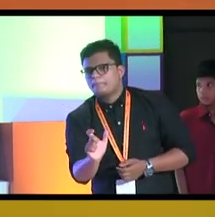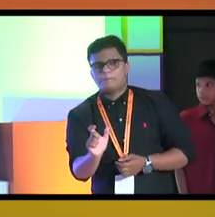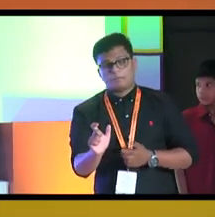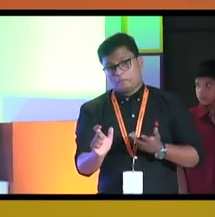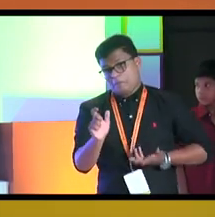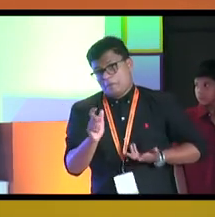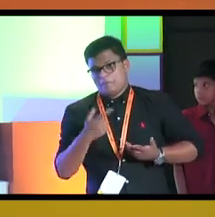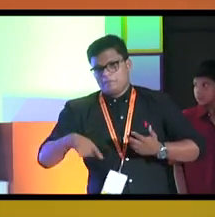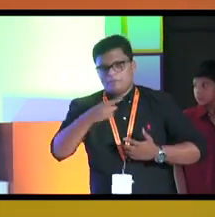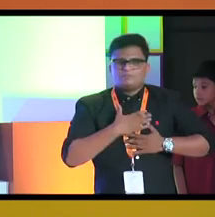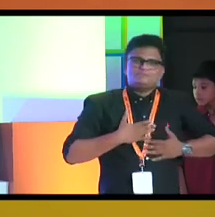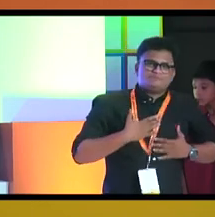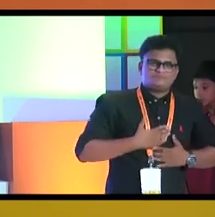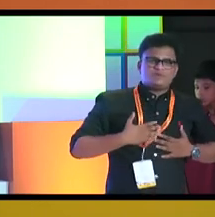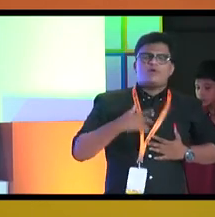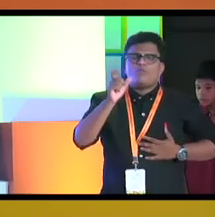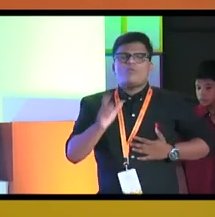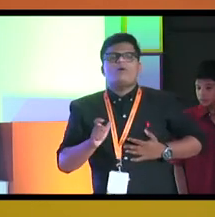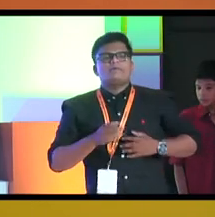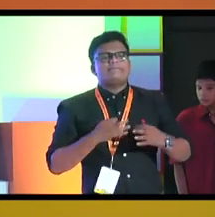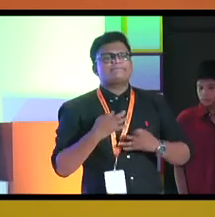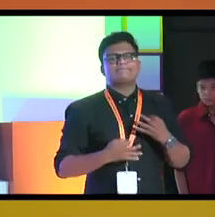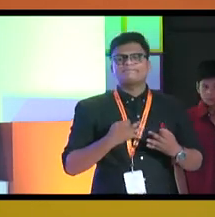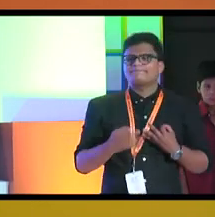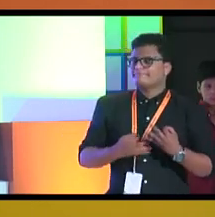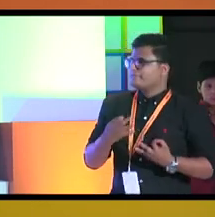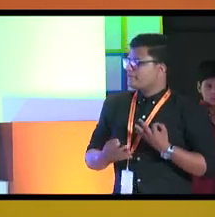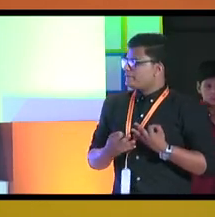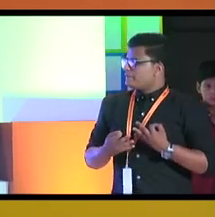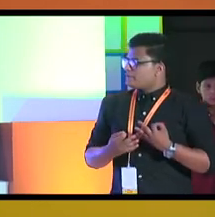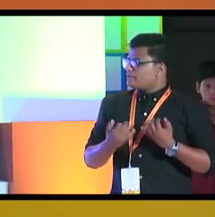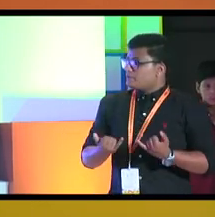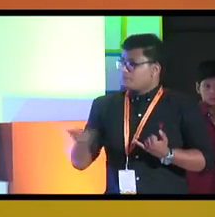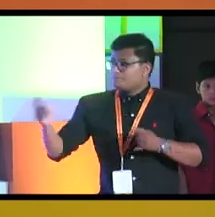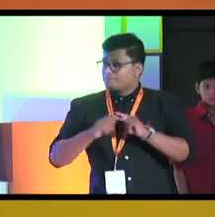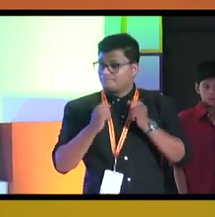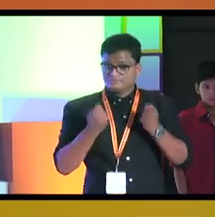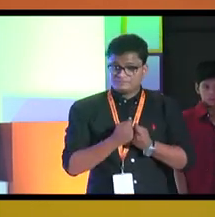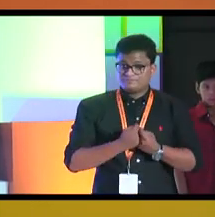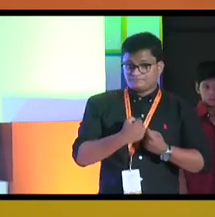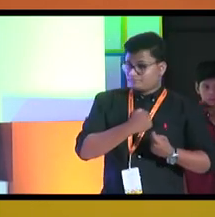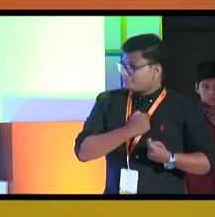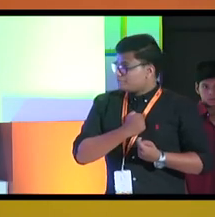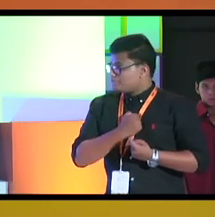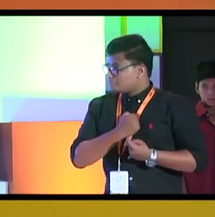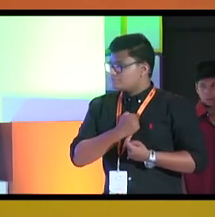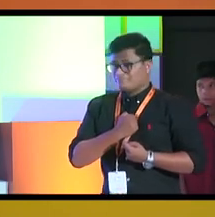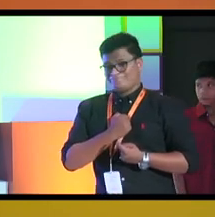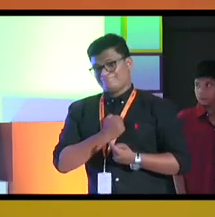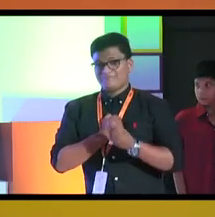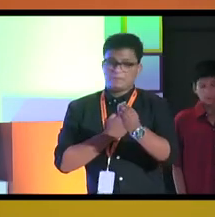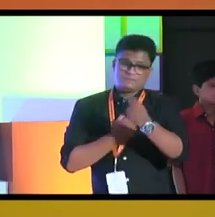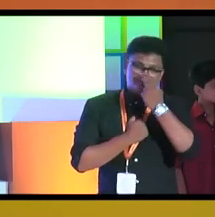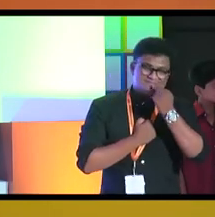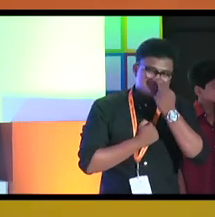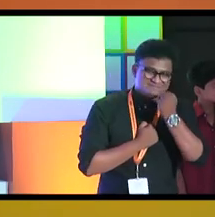that you can enjoy the demonstration fully. But for now, for the sake of my team, I'll have to switch over to Hindi. I think